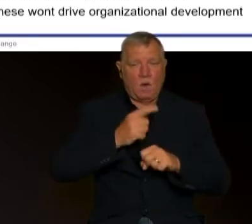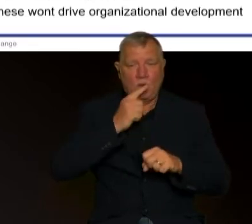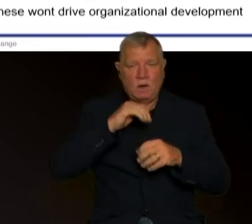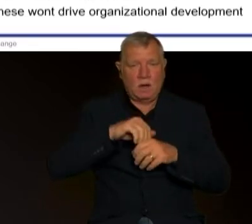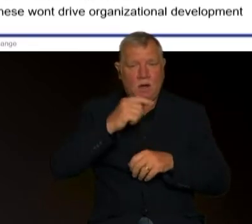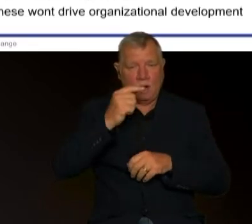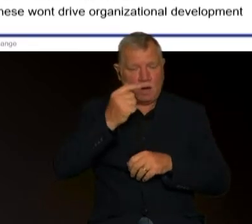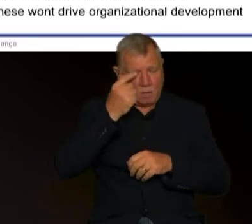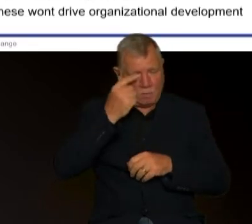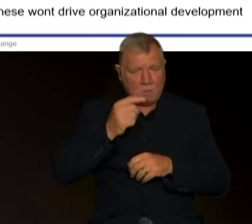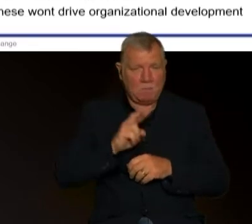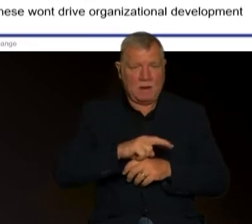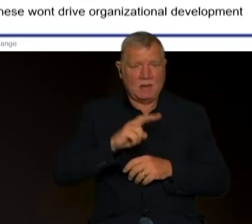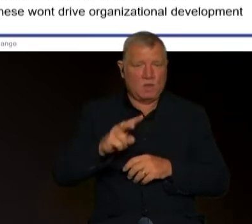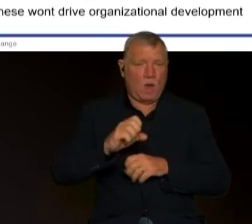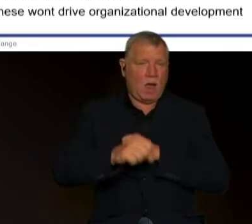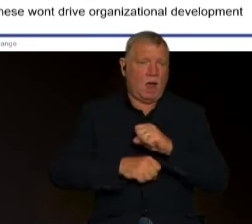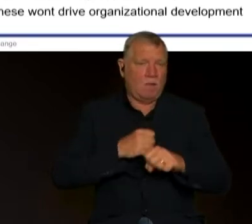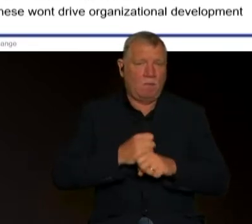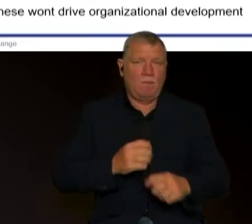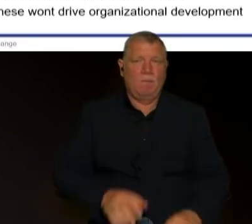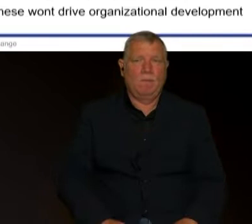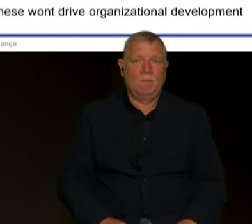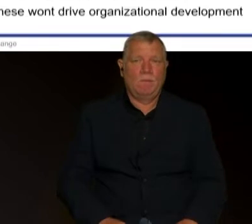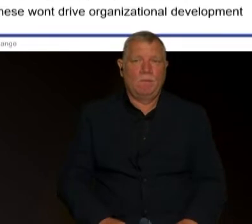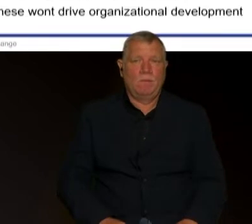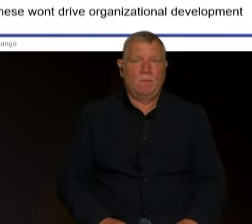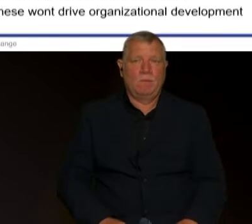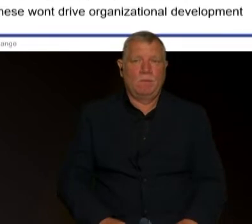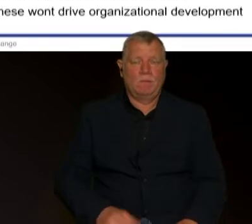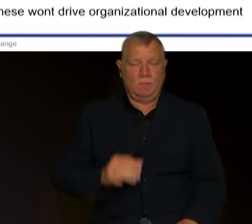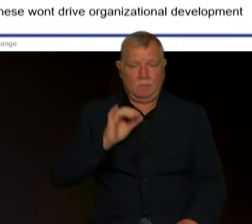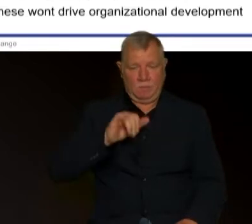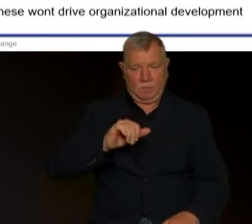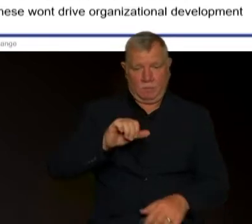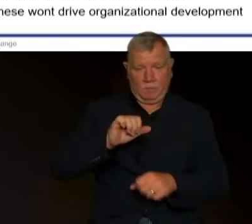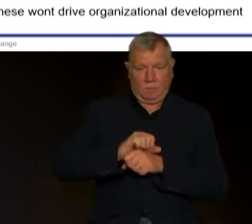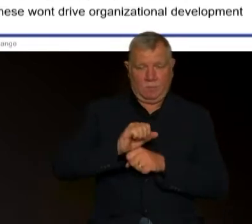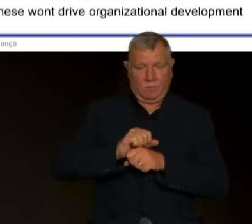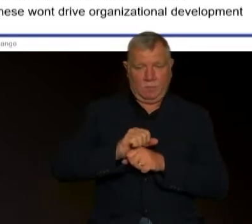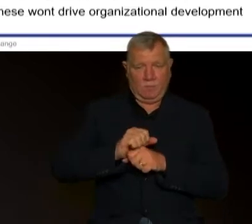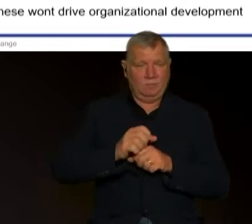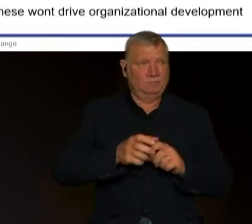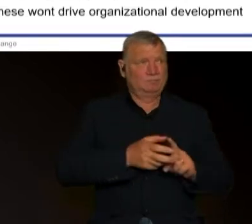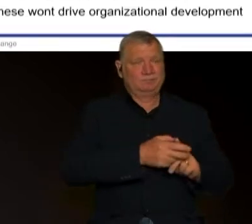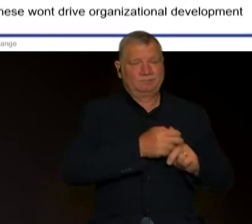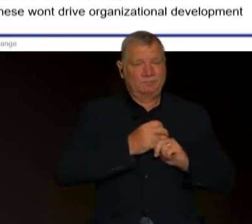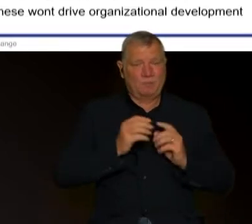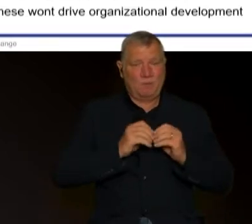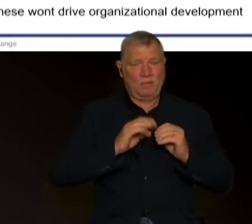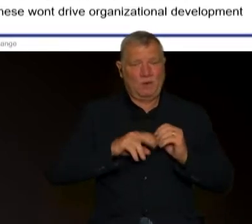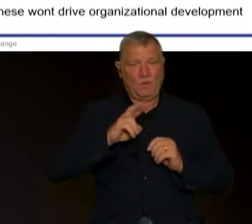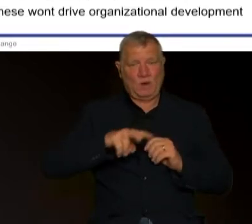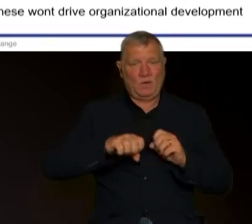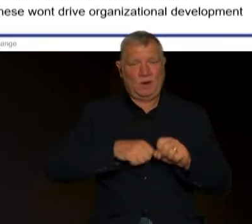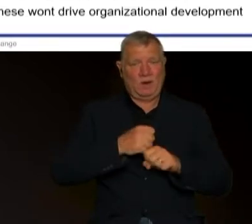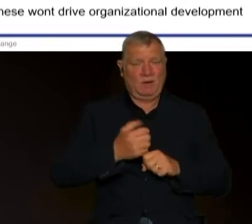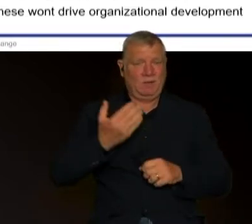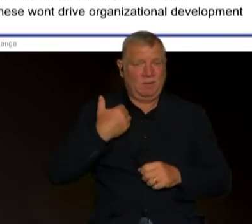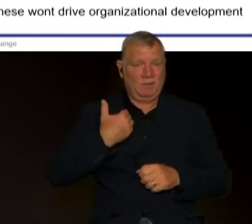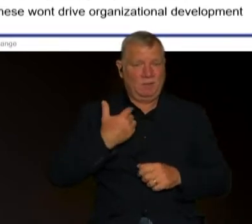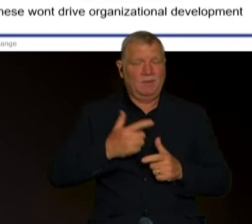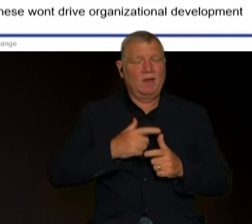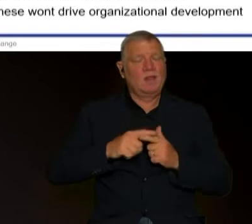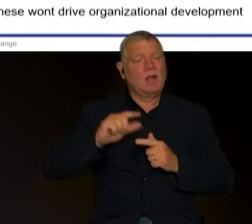average years of a Puerto Rico government employee is 25 years. So these employees were contracted 22 years